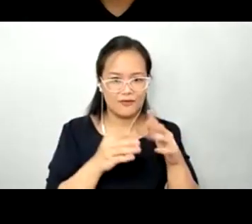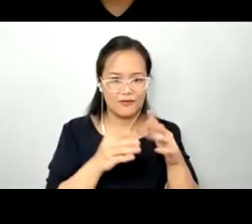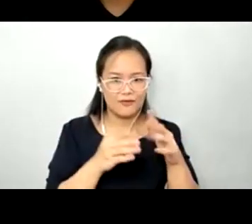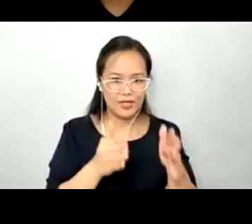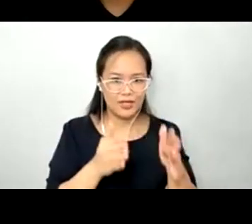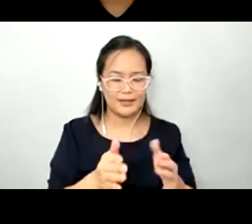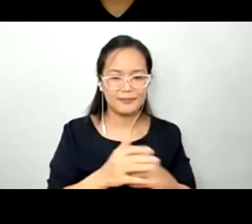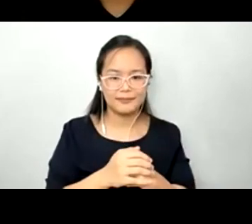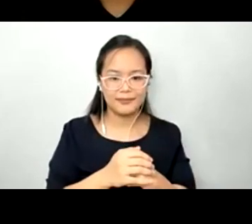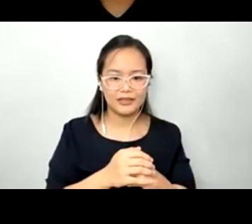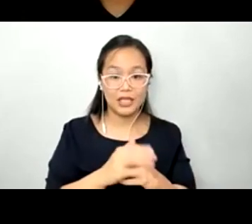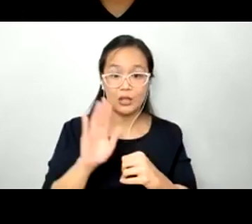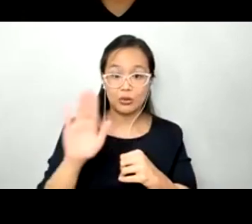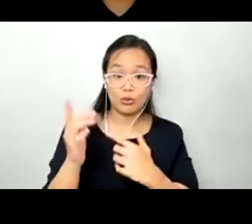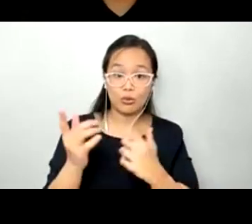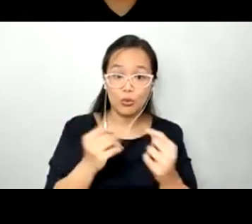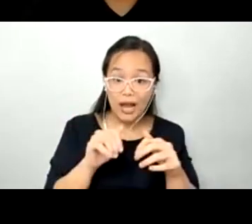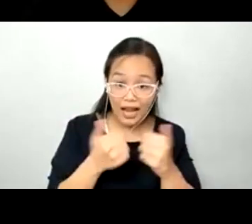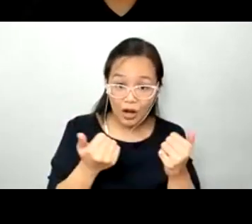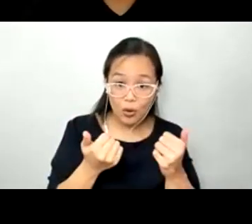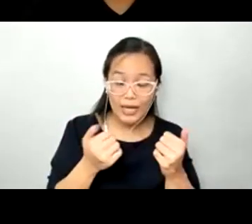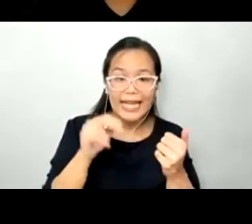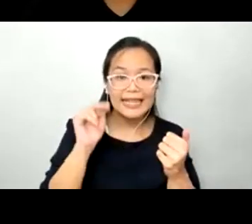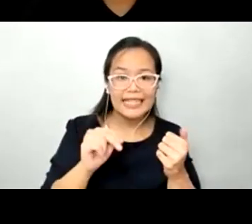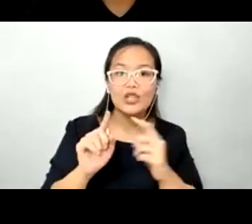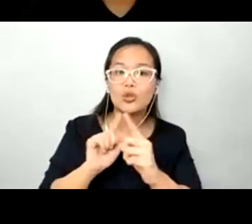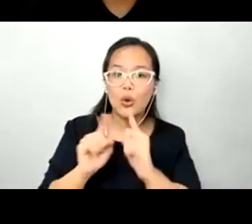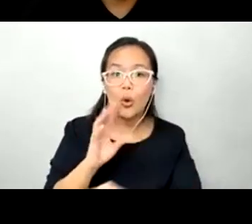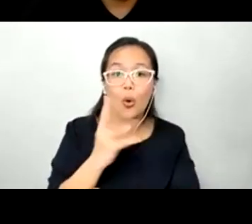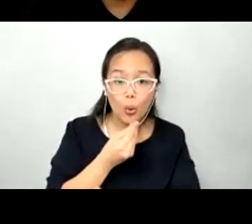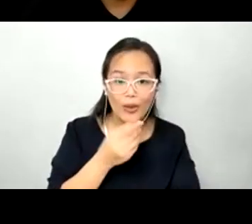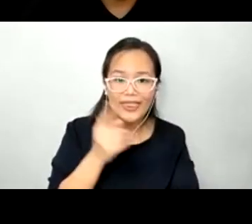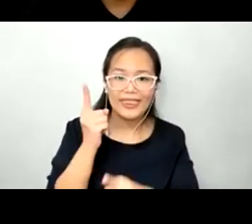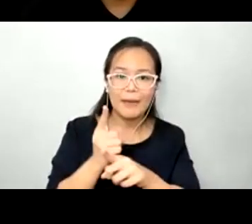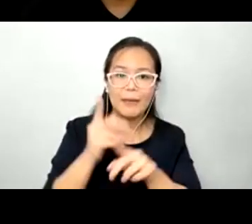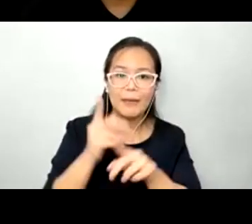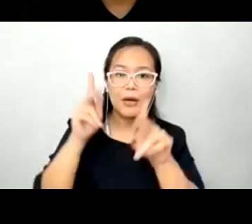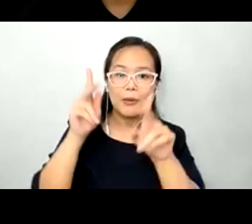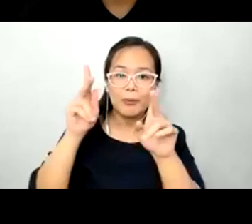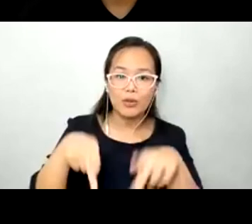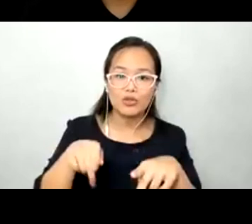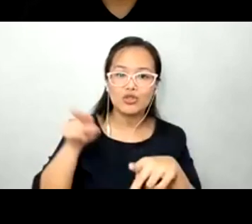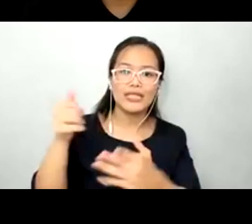And you do that by talking to the correct people that can mediate.